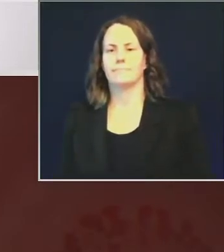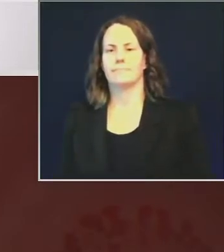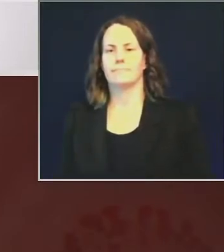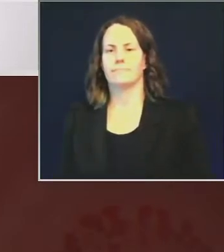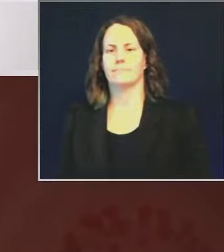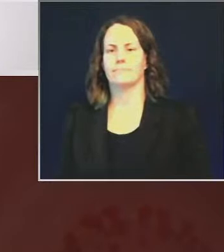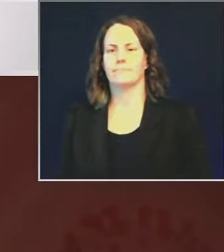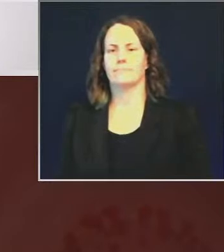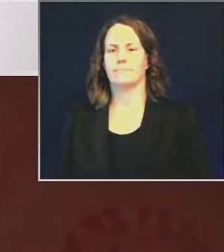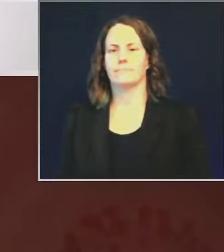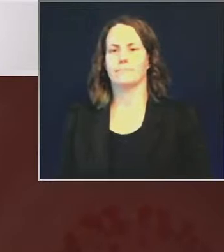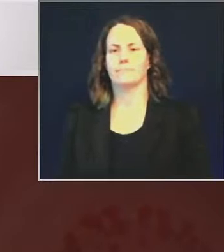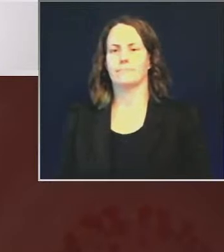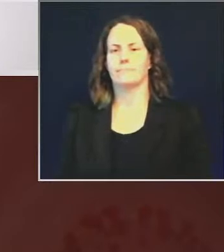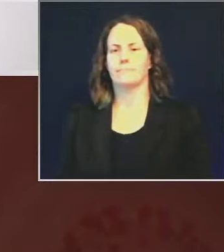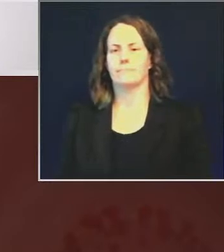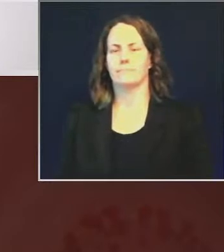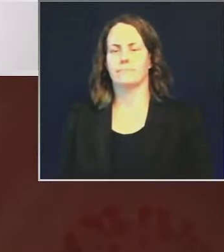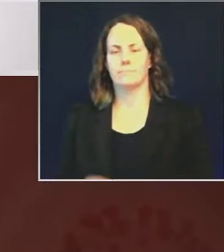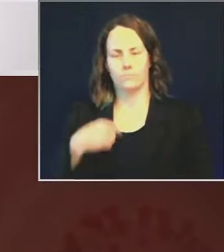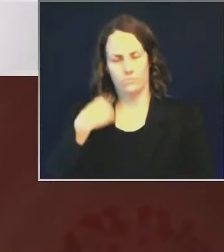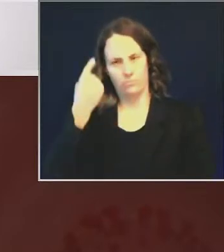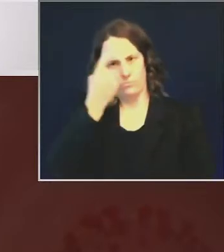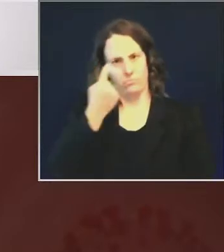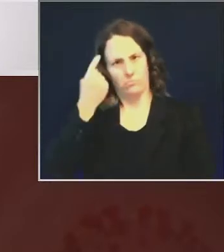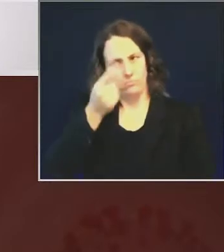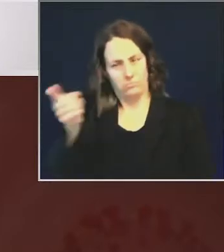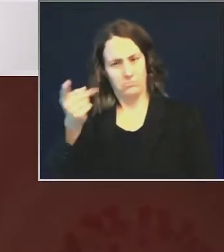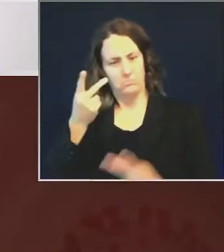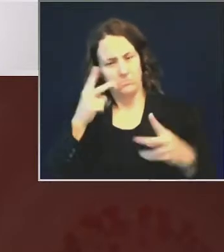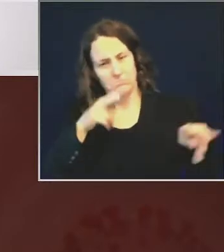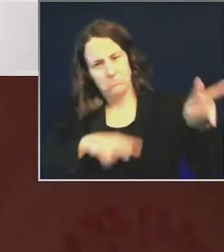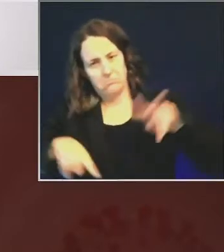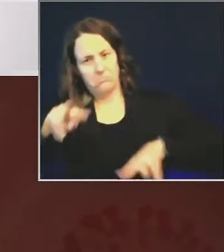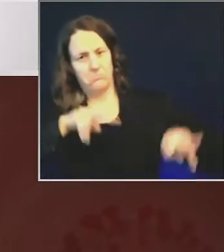regionally with the more granular